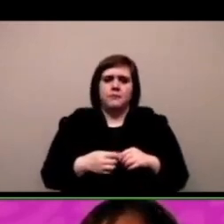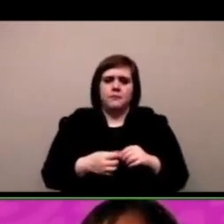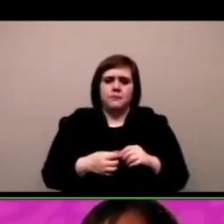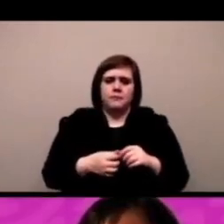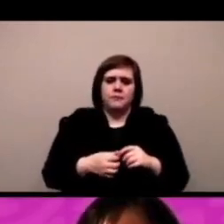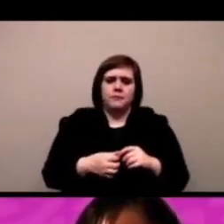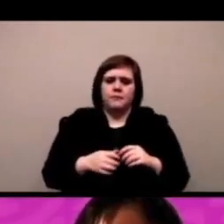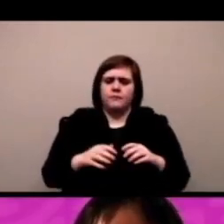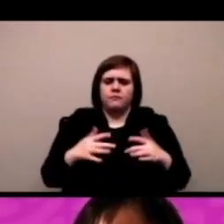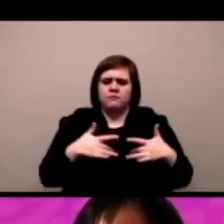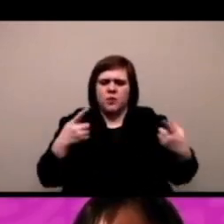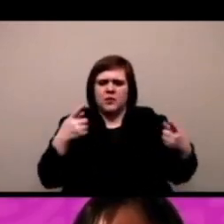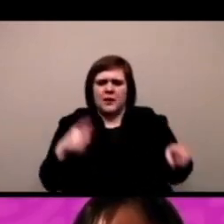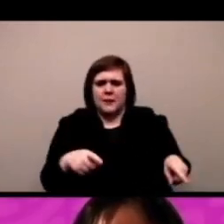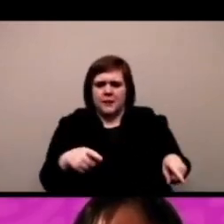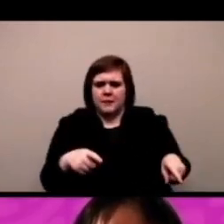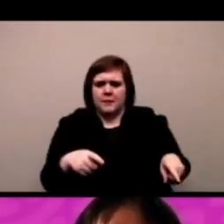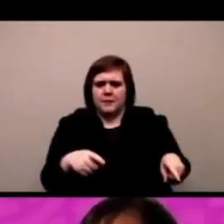So what's happening there?